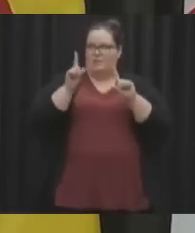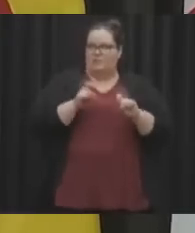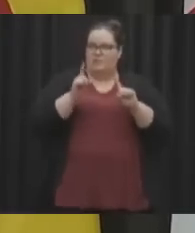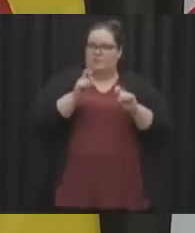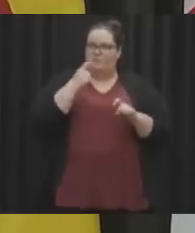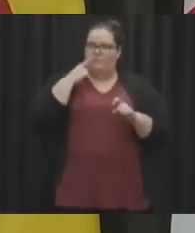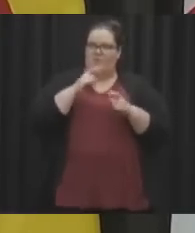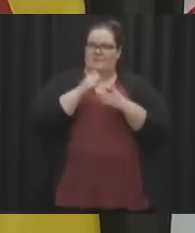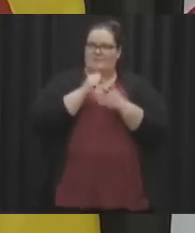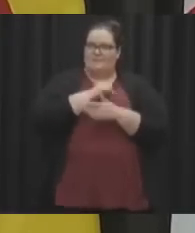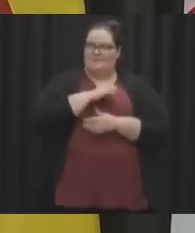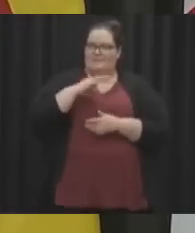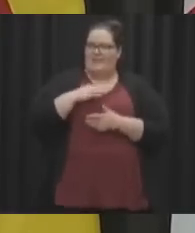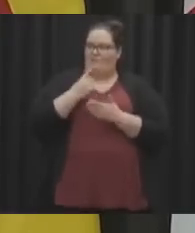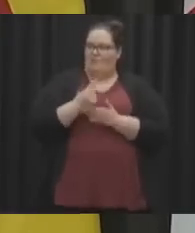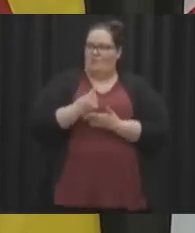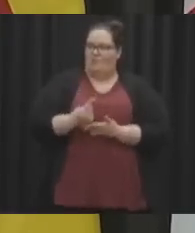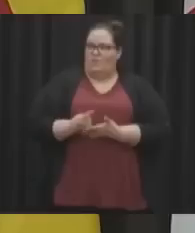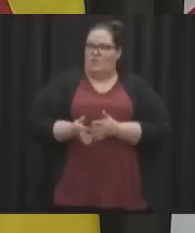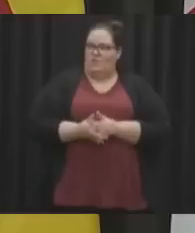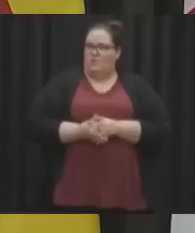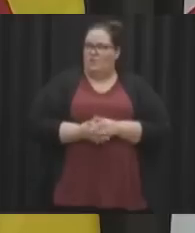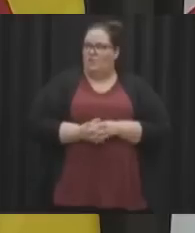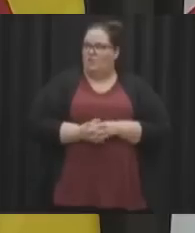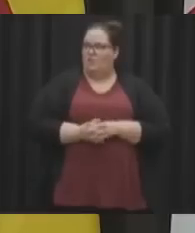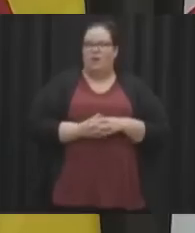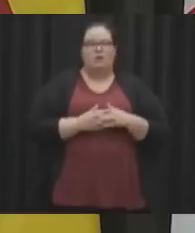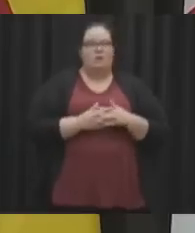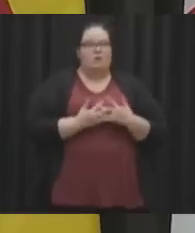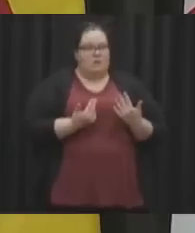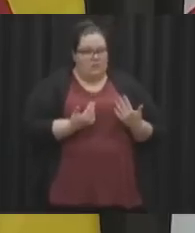anxious, certainly in Zone 5 at the moment,